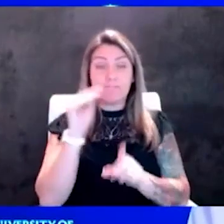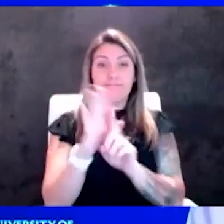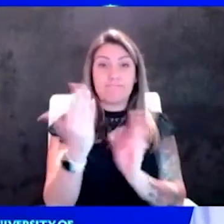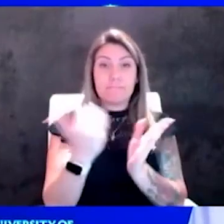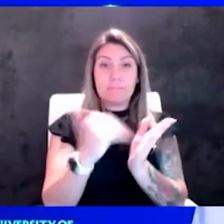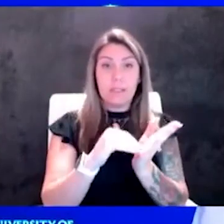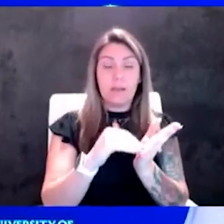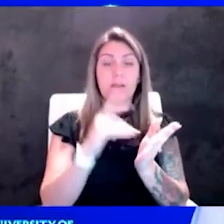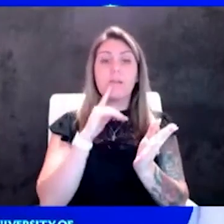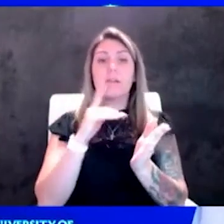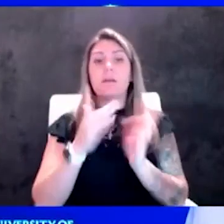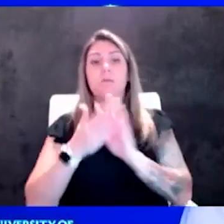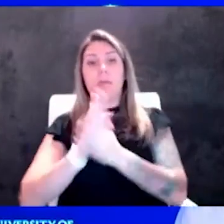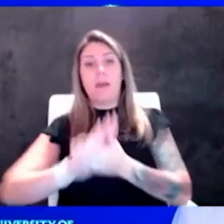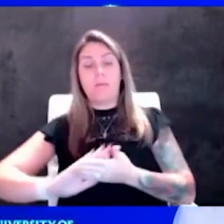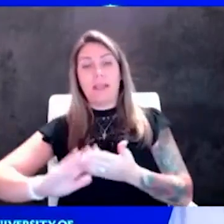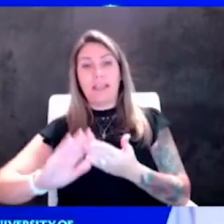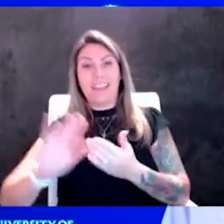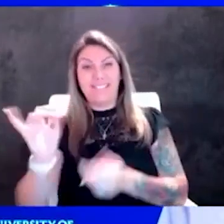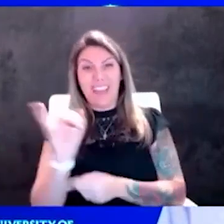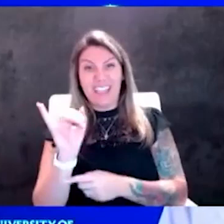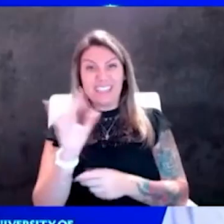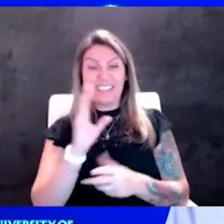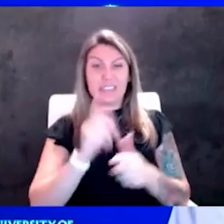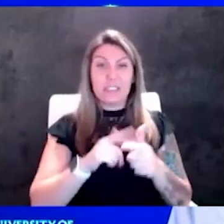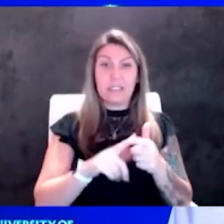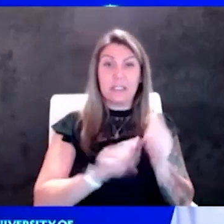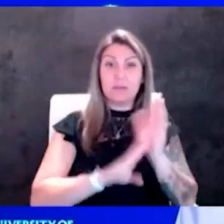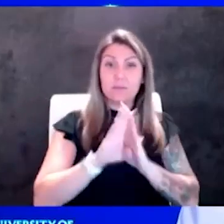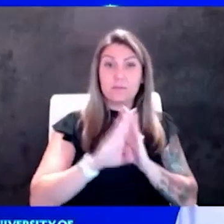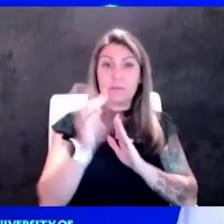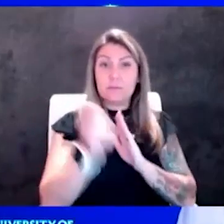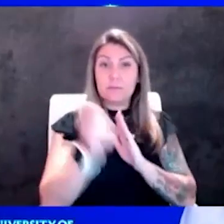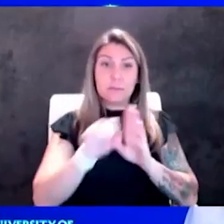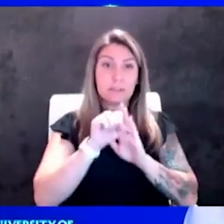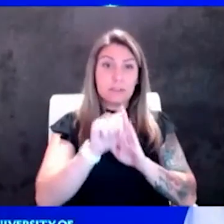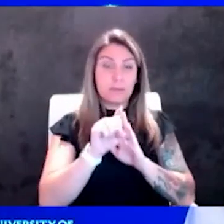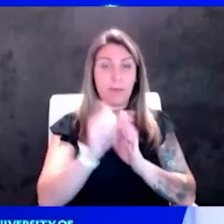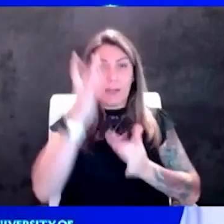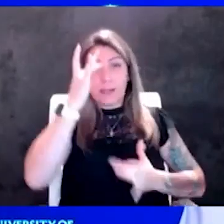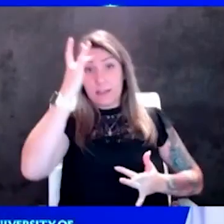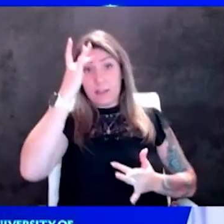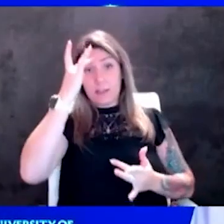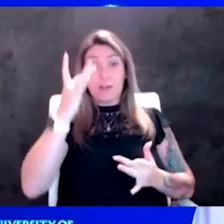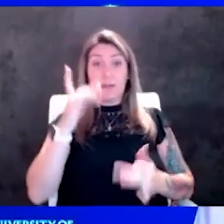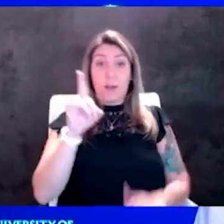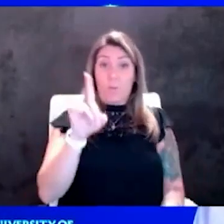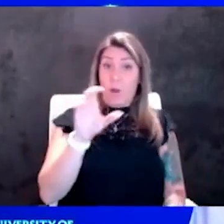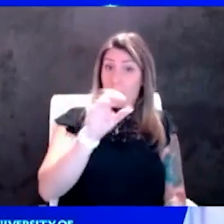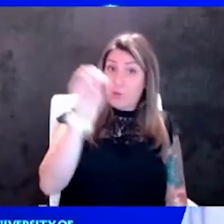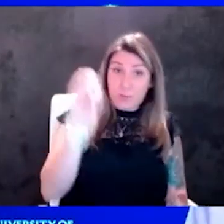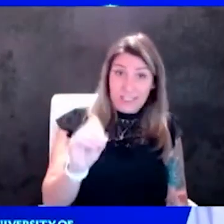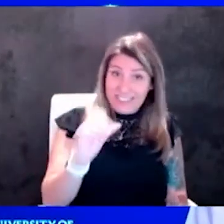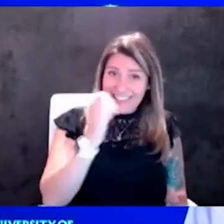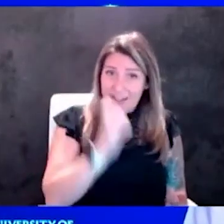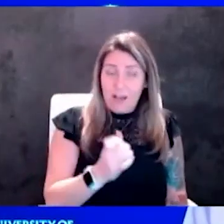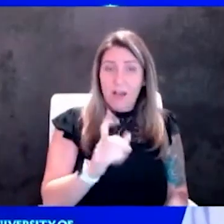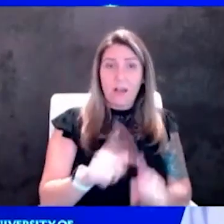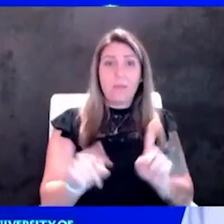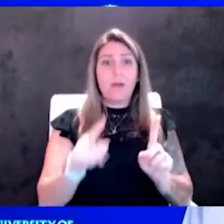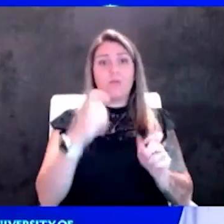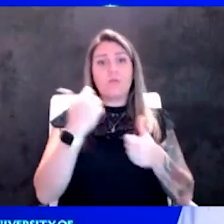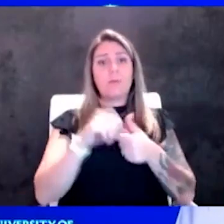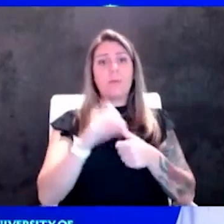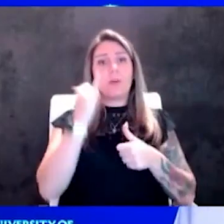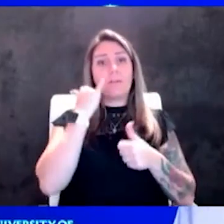infected and you will develop any type of symptomatic disease. Nothing is 100%, but also remember, if you have been vaccinated,